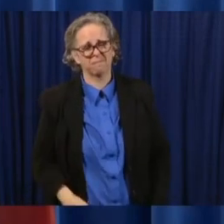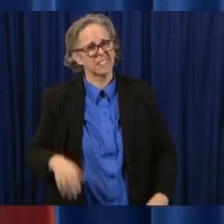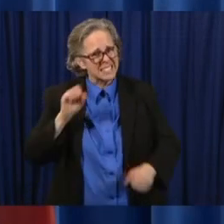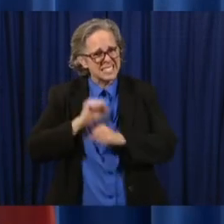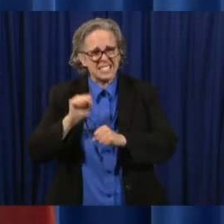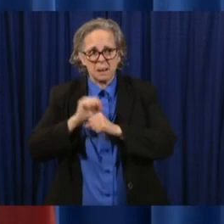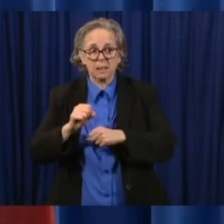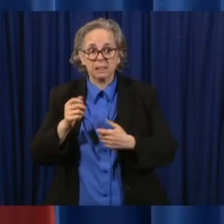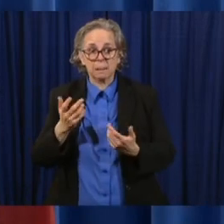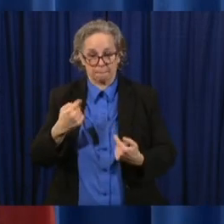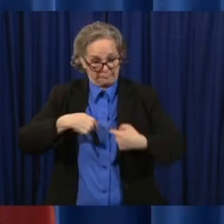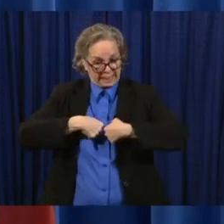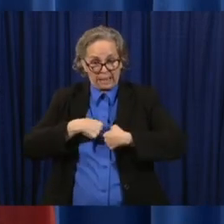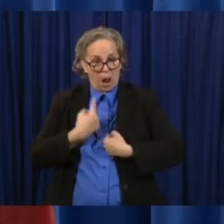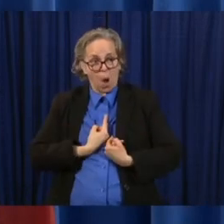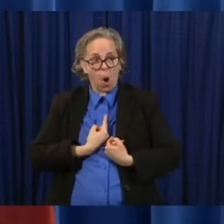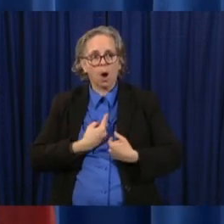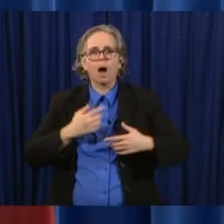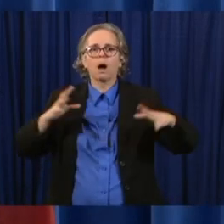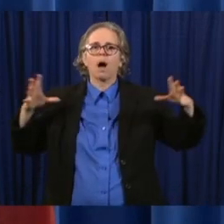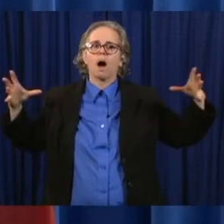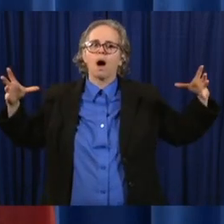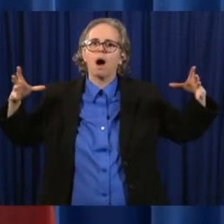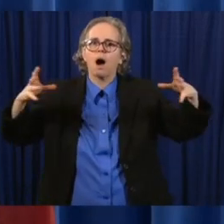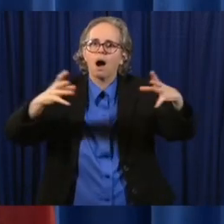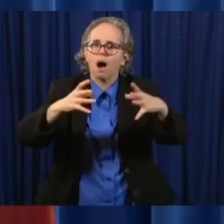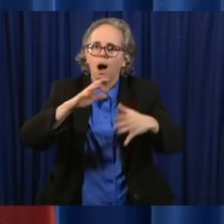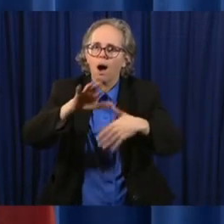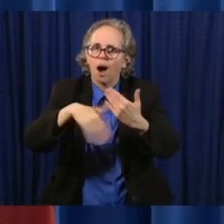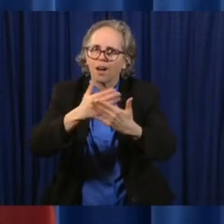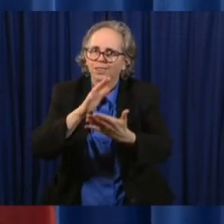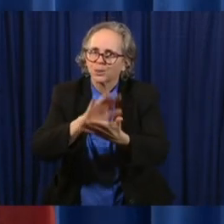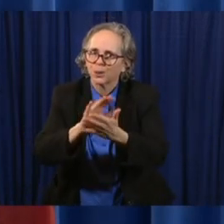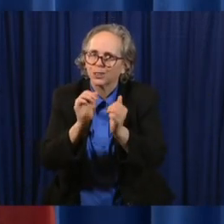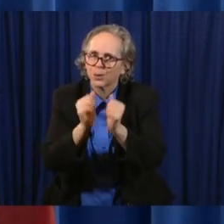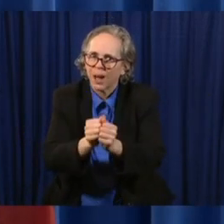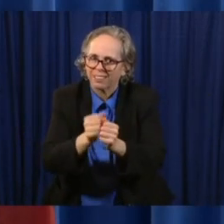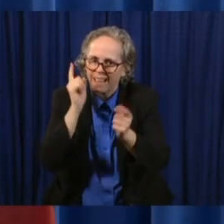the schools are working on it. All right, thank you.